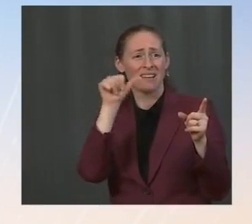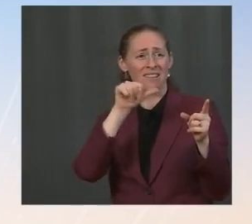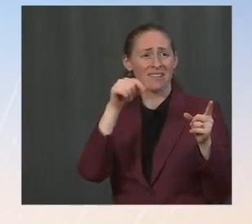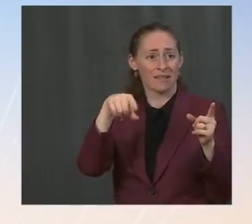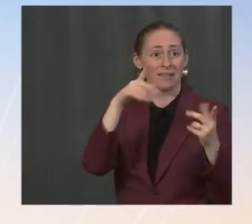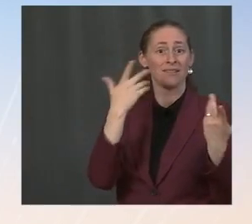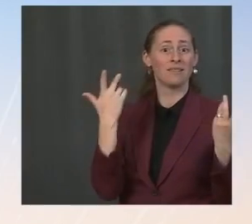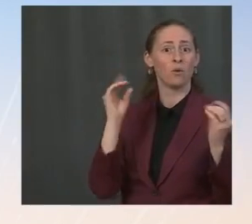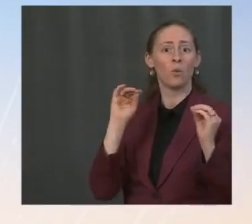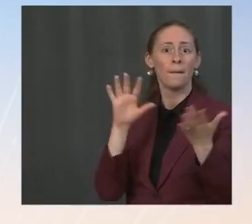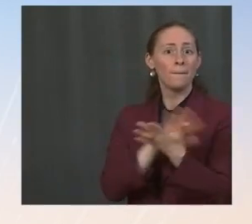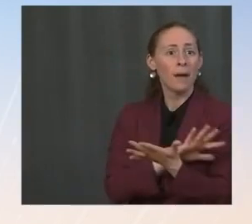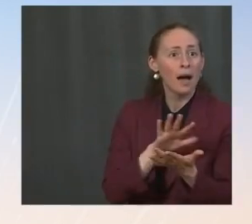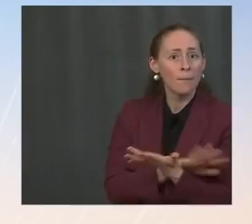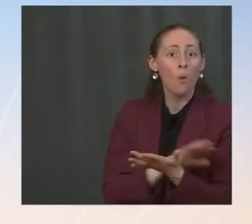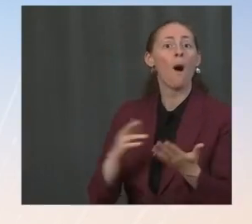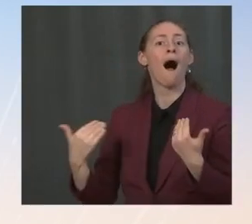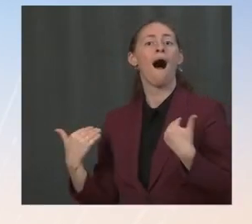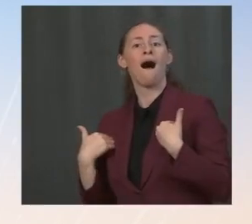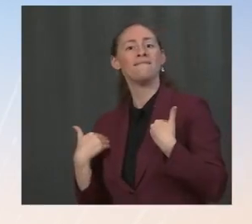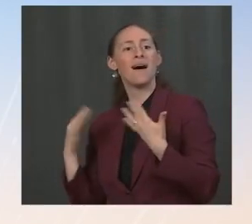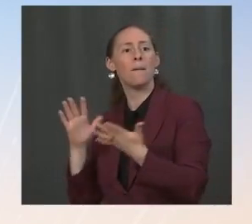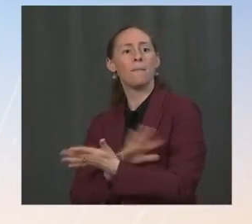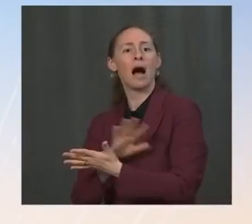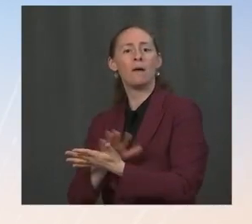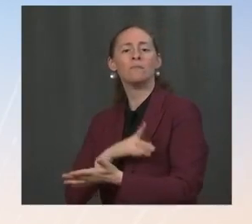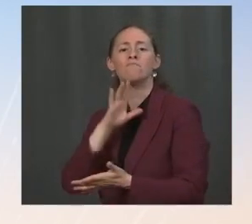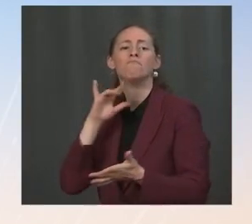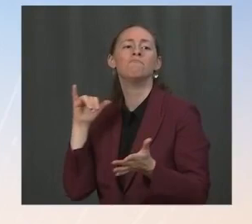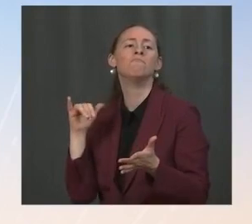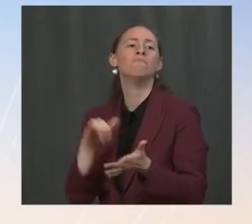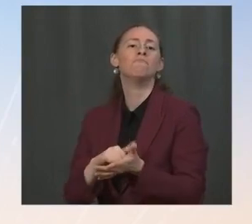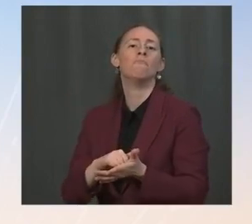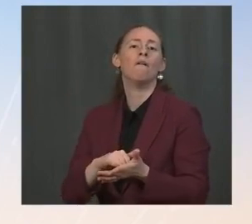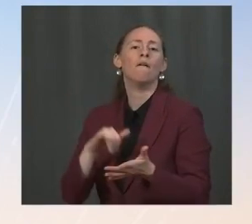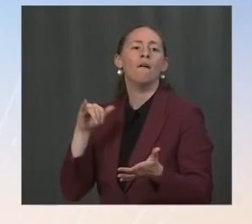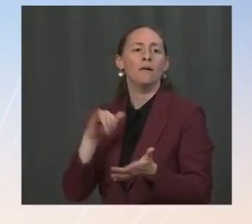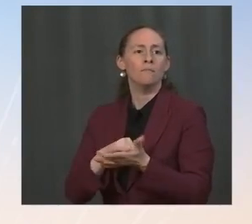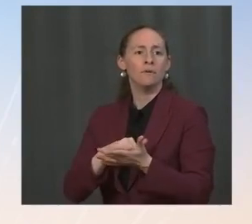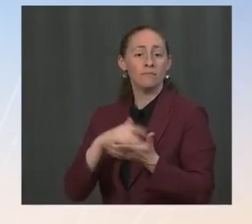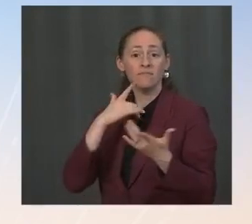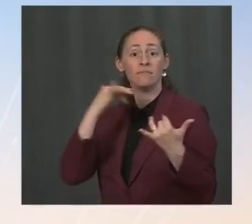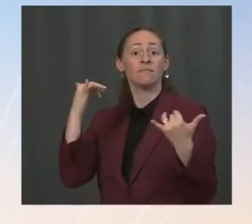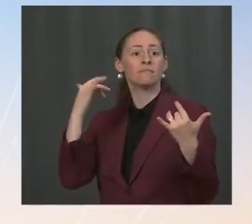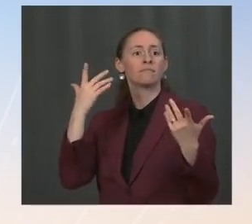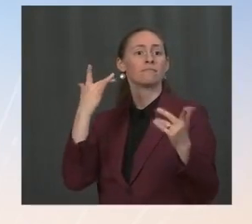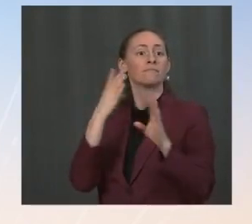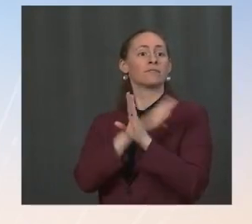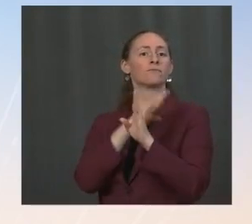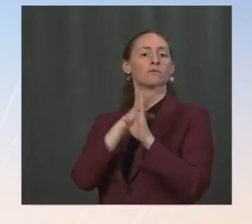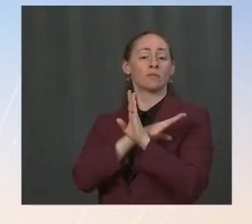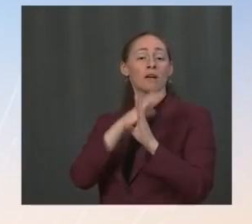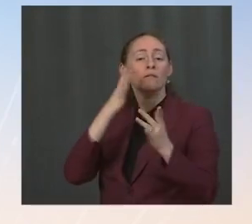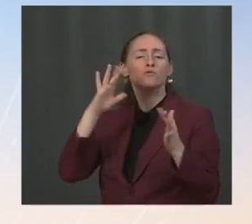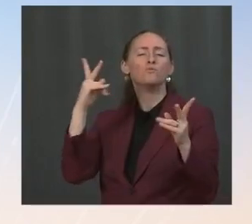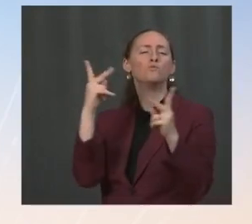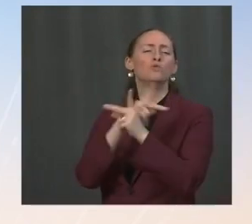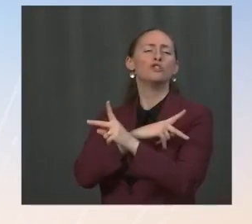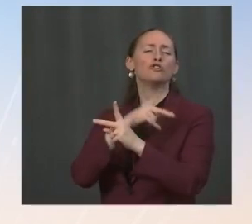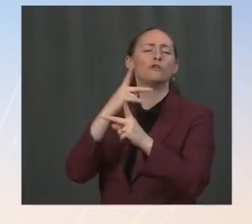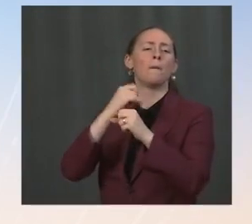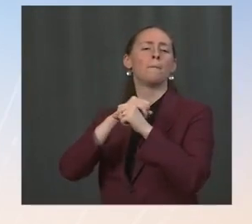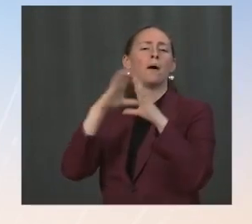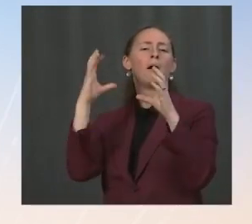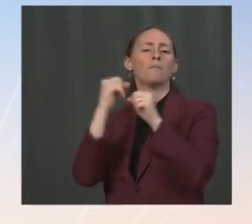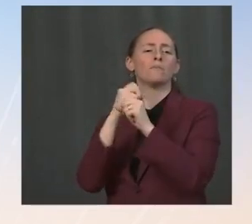it impossible to get to the airport prior to the attacks today and who will now be presumably even more full